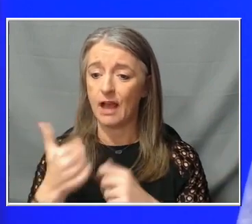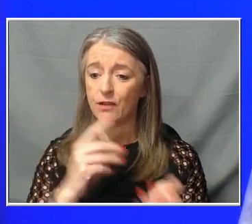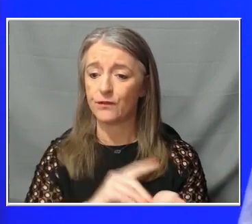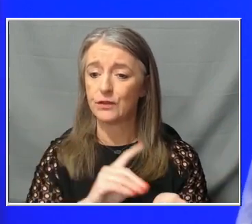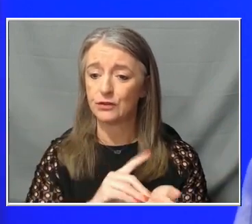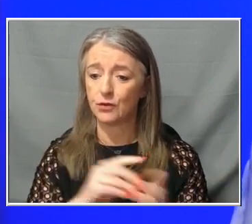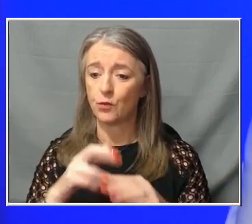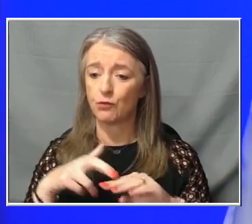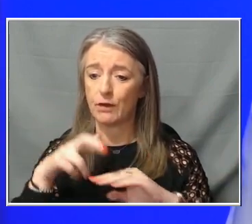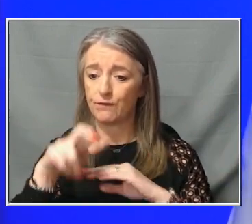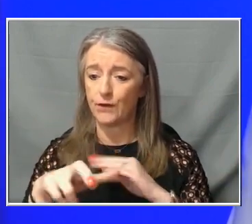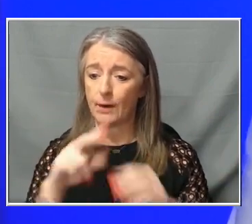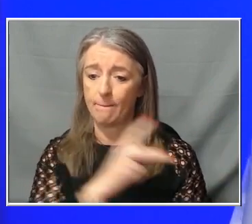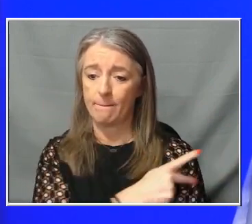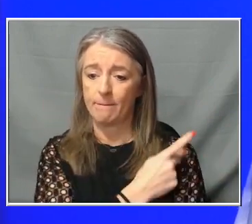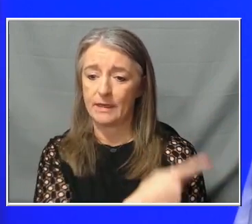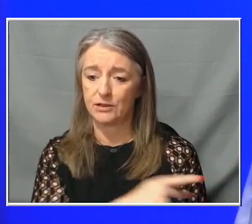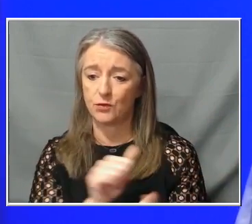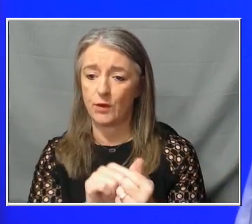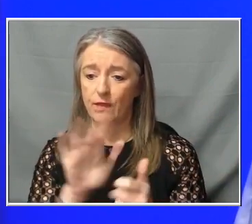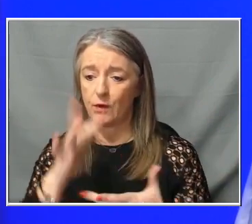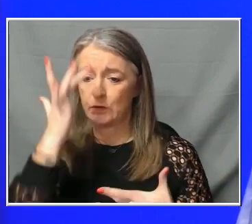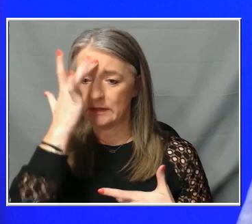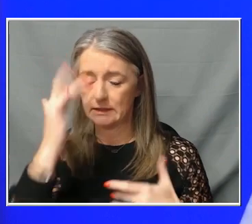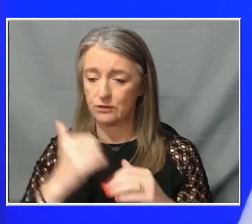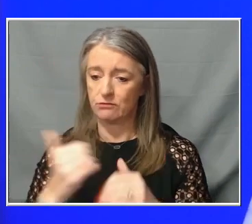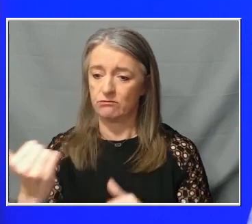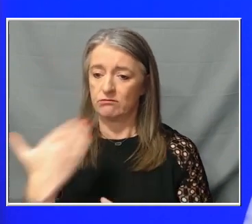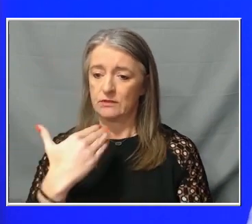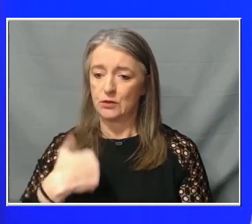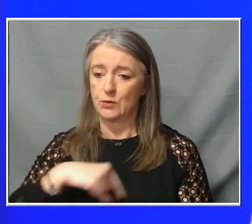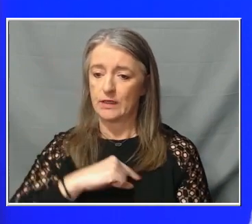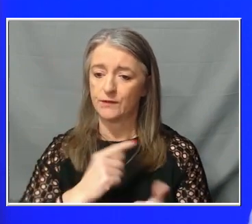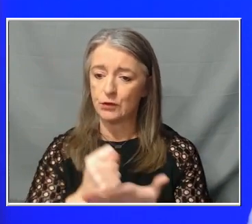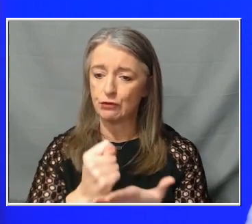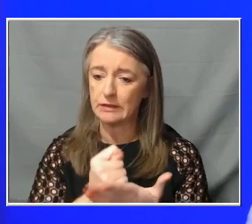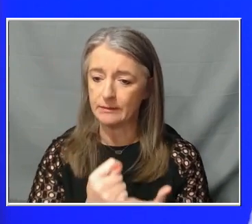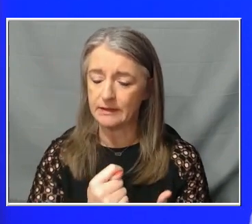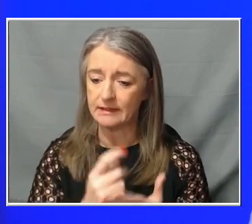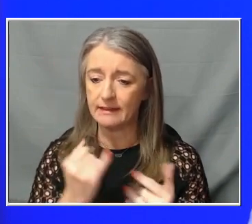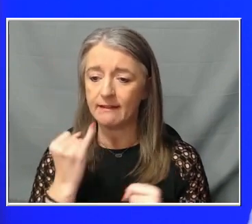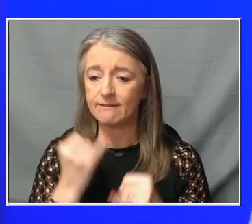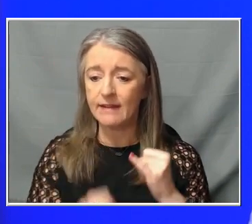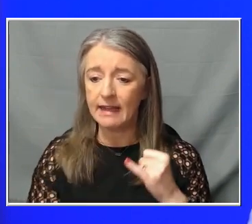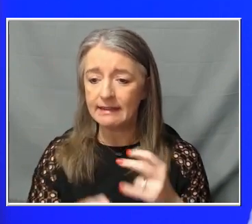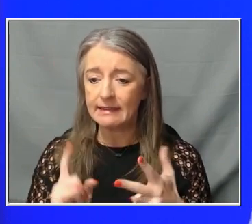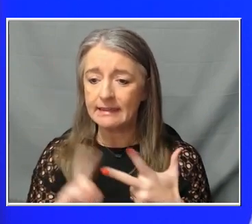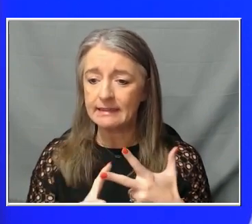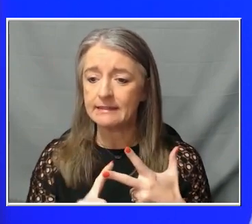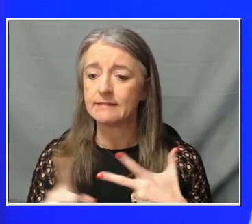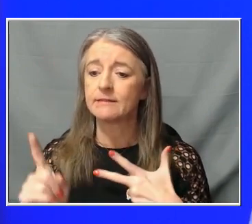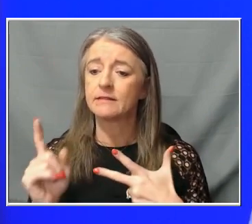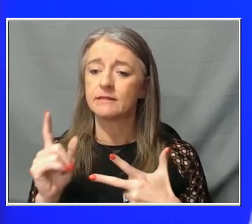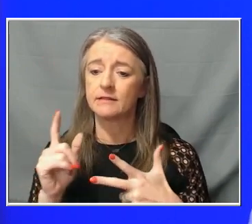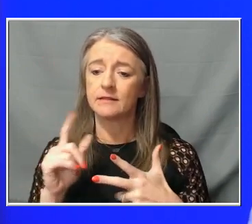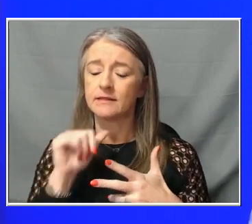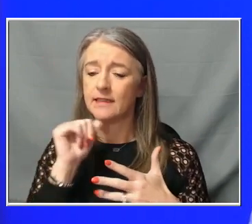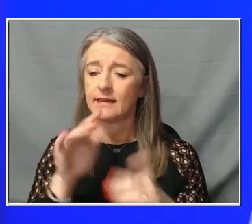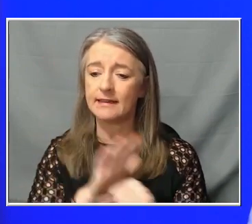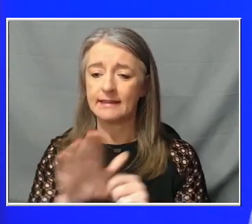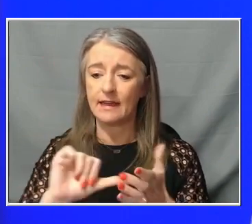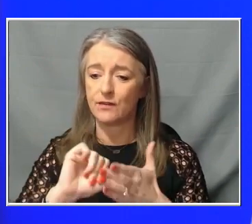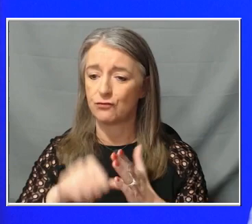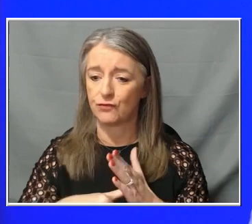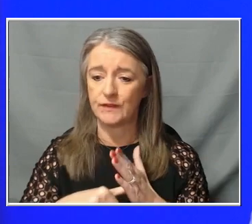refer patients with those diseases to us to treat them. And finally, I think there's been an underemphasis of neurologic